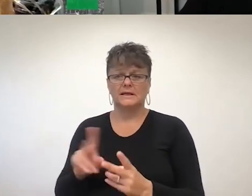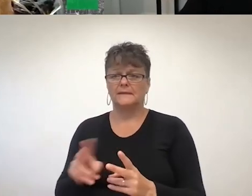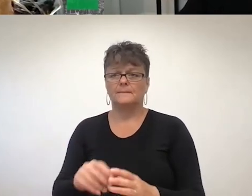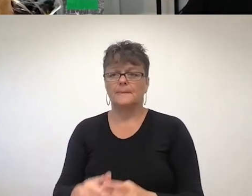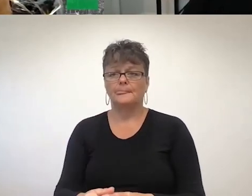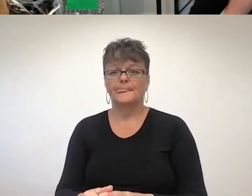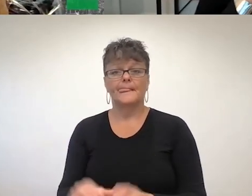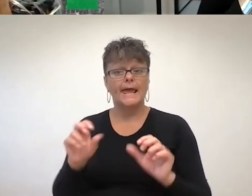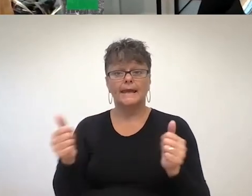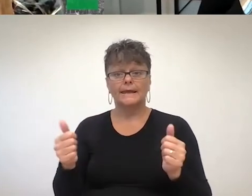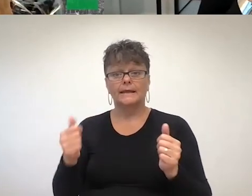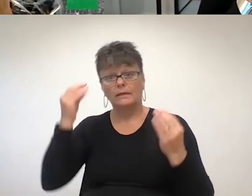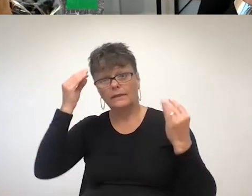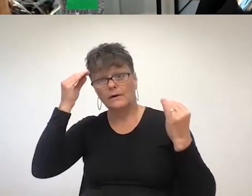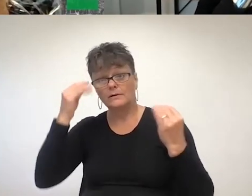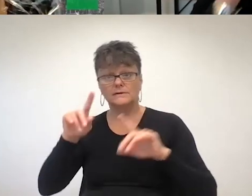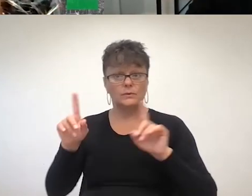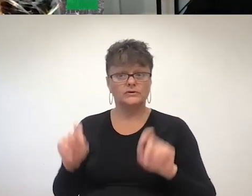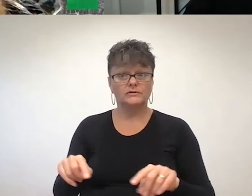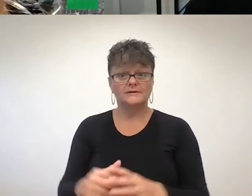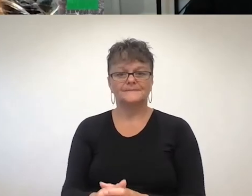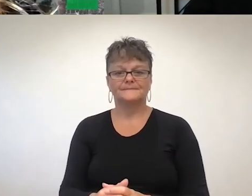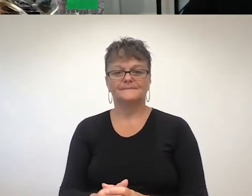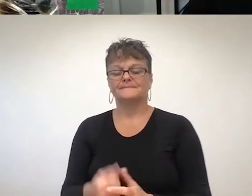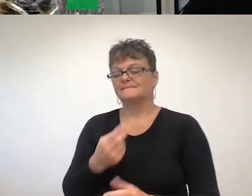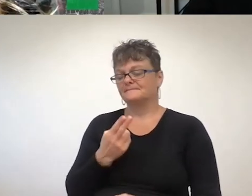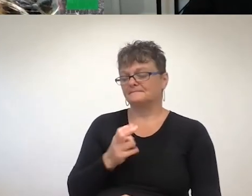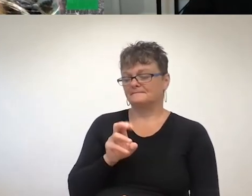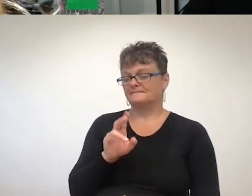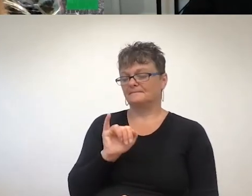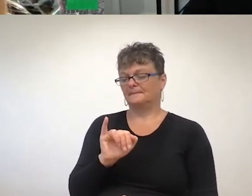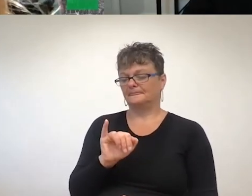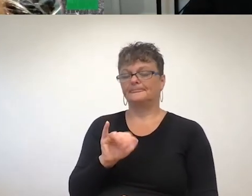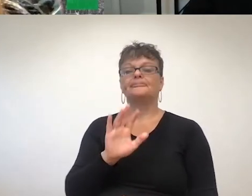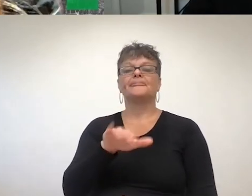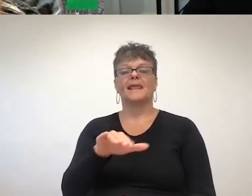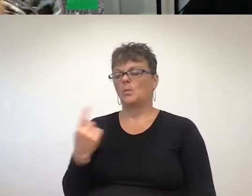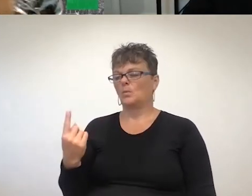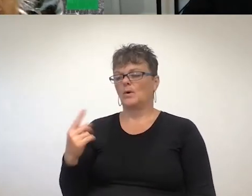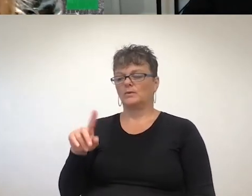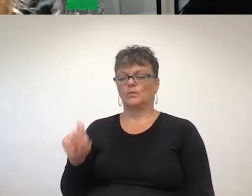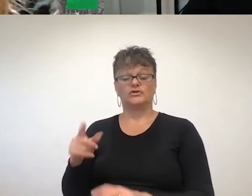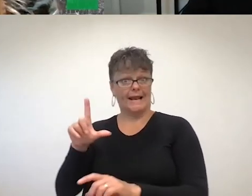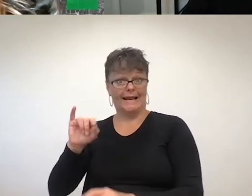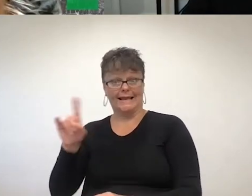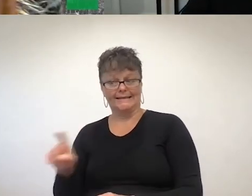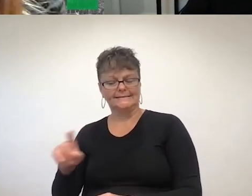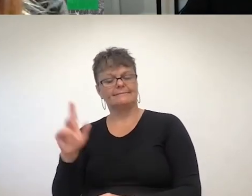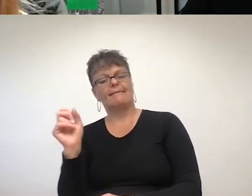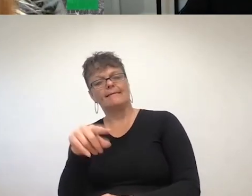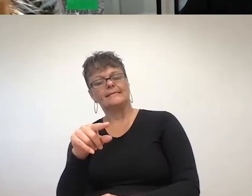Thoughts, questions? Sure. So there was a question a little bit earlier from Liz asking if you could share